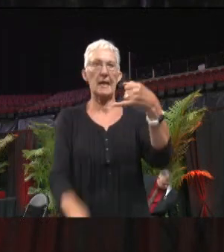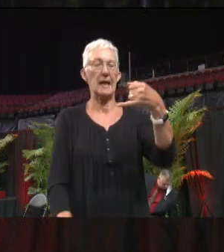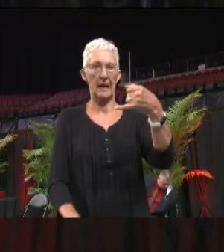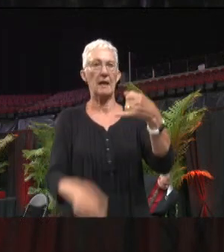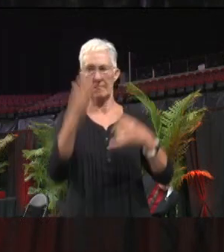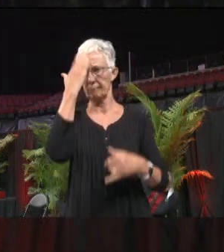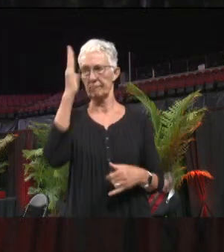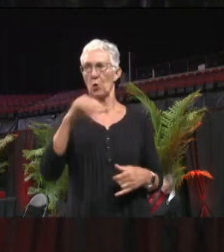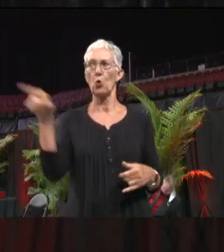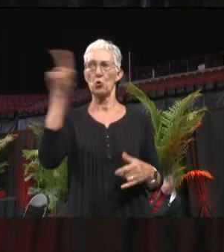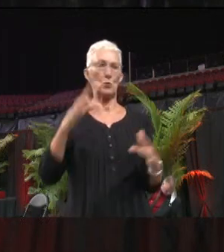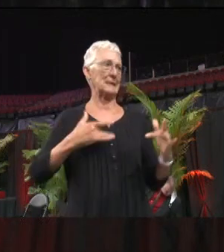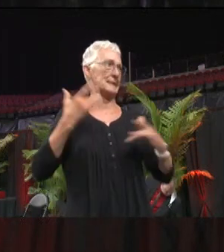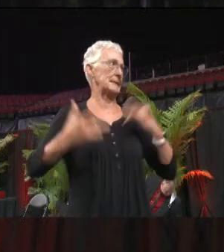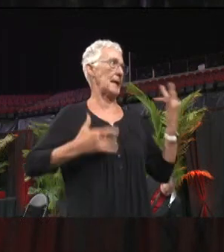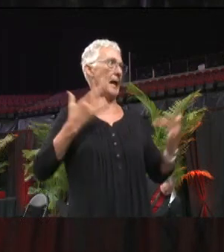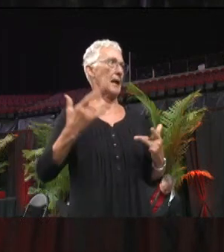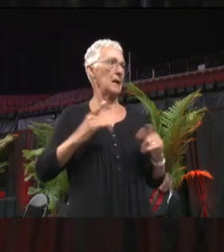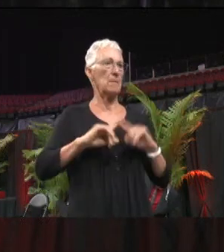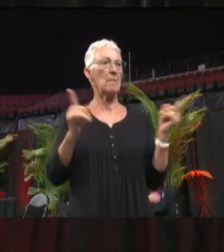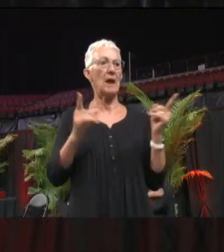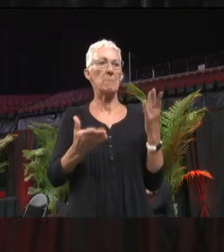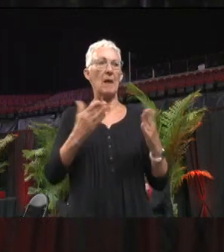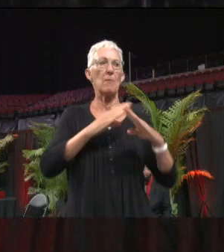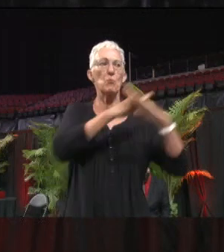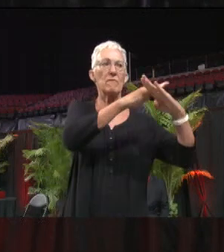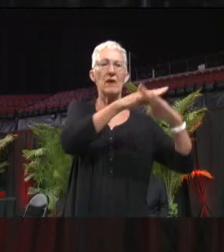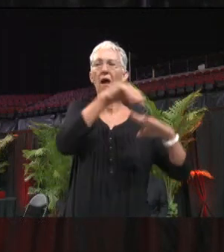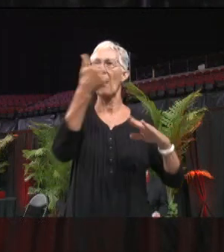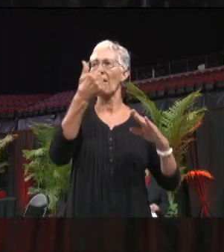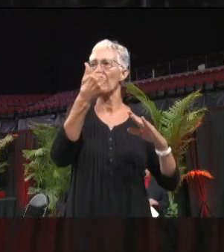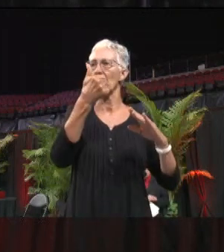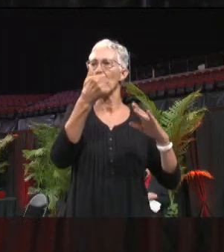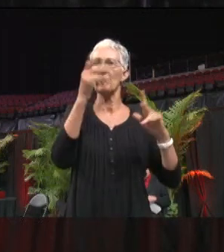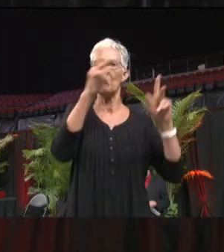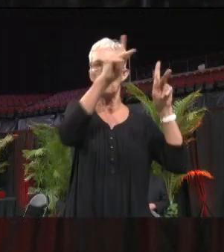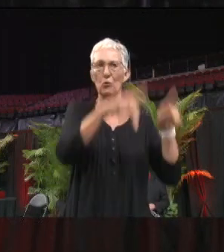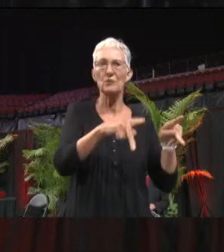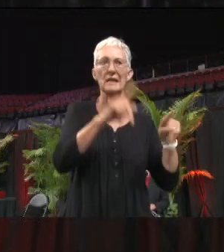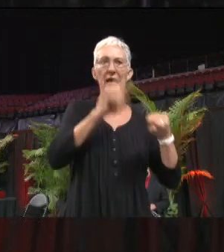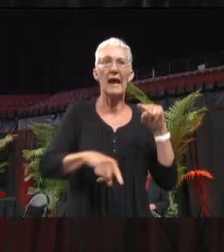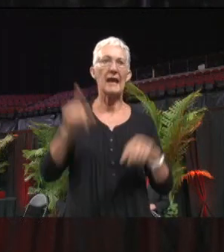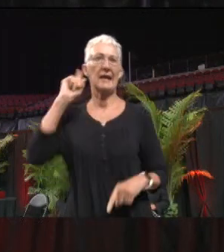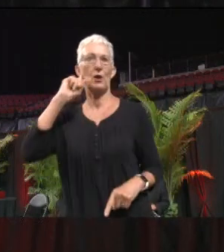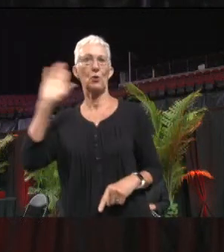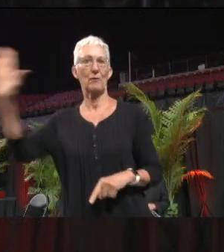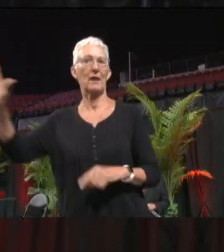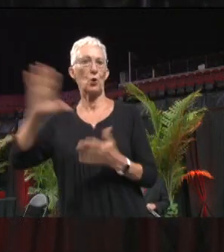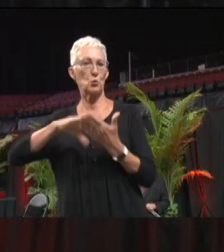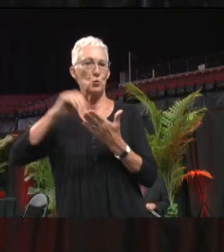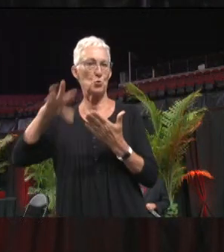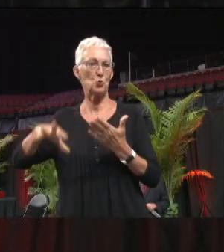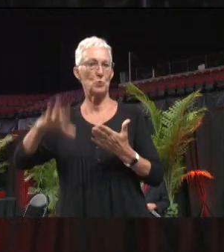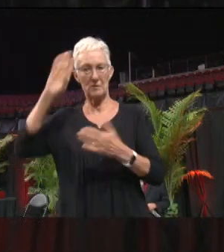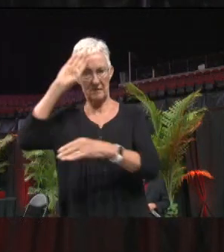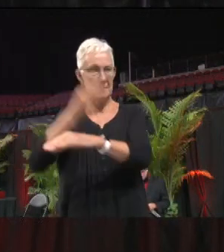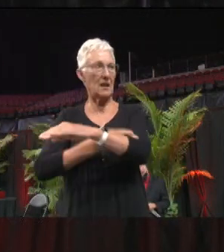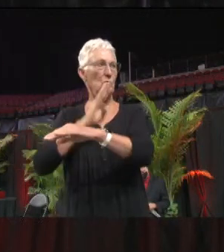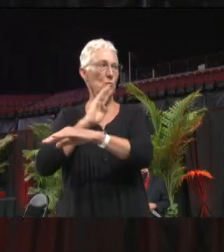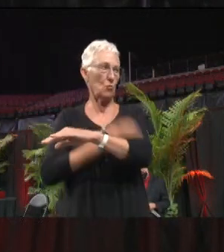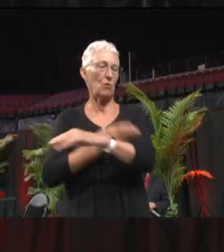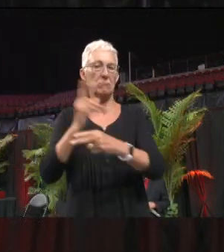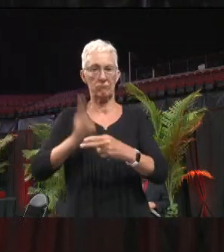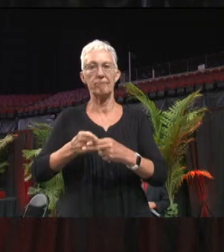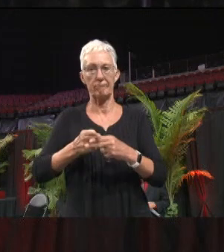really excited, but it might prohibit another family from hearing their student's name and taking part in that special moment. Reminder that there